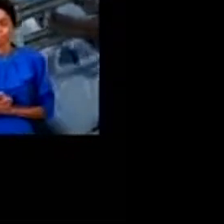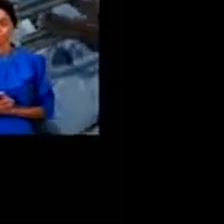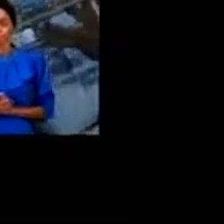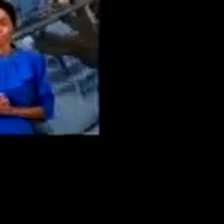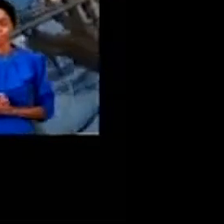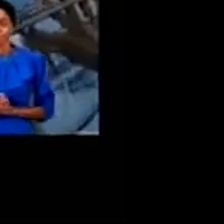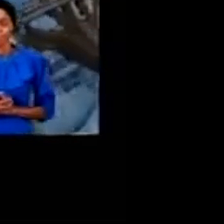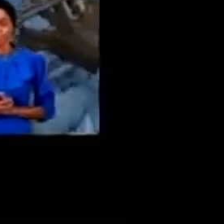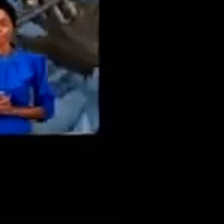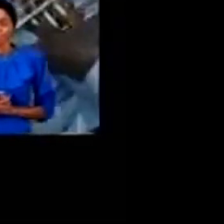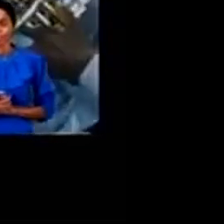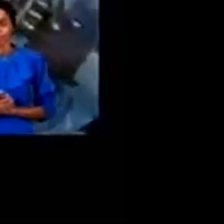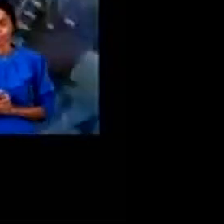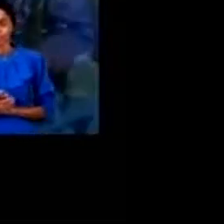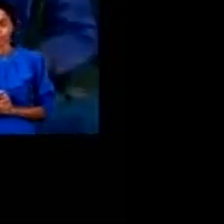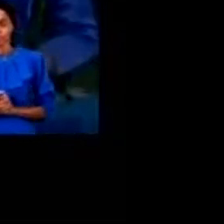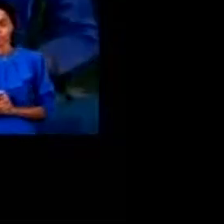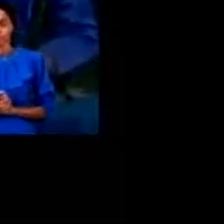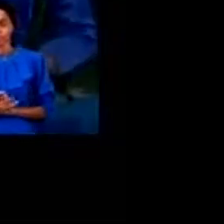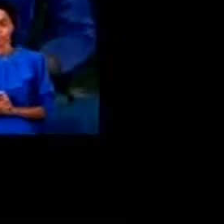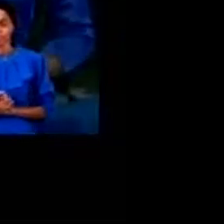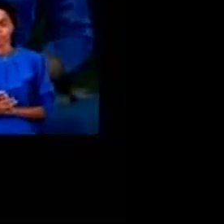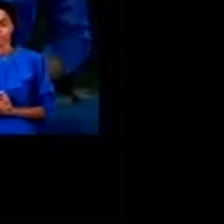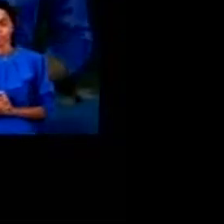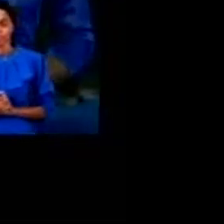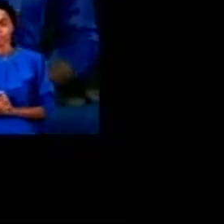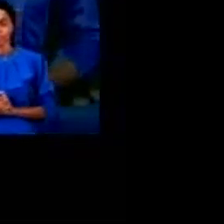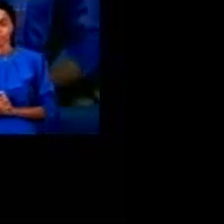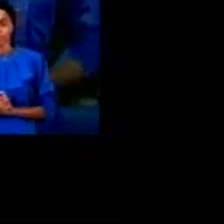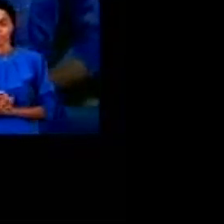My case is settled by his blood.